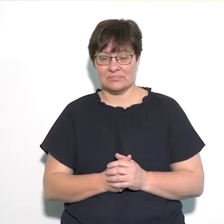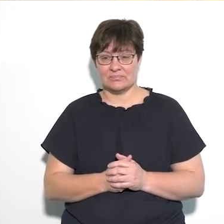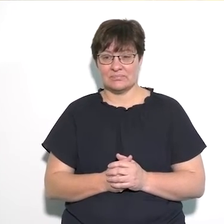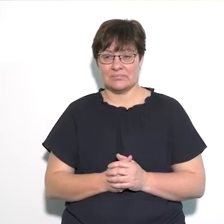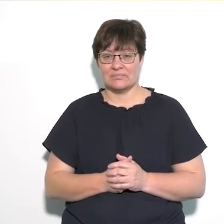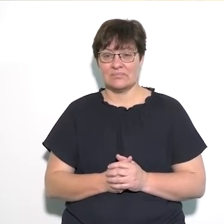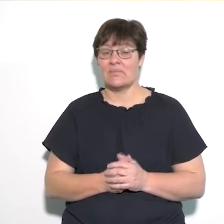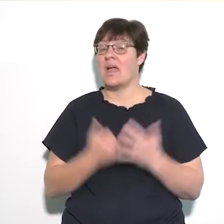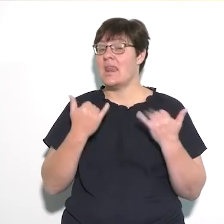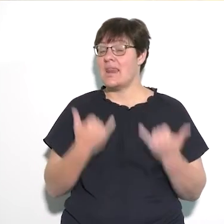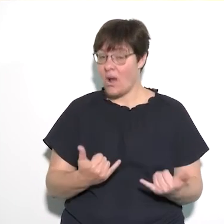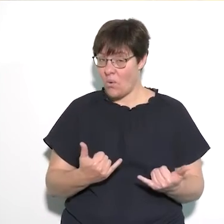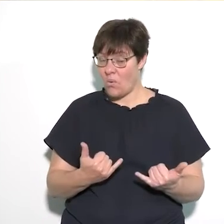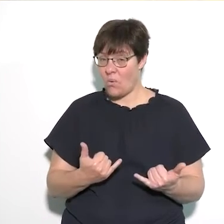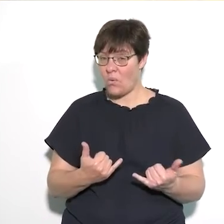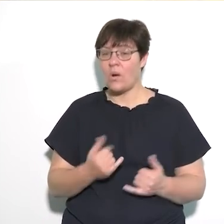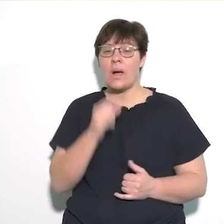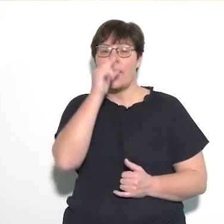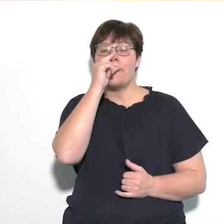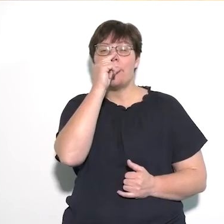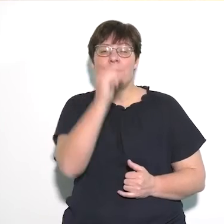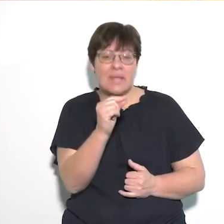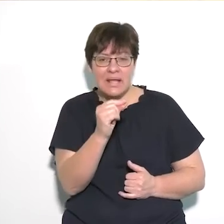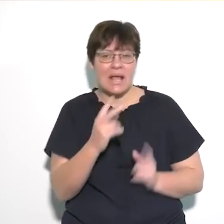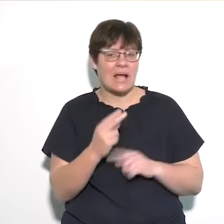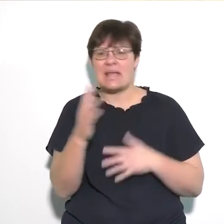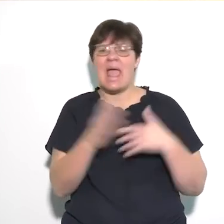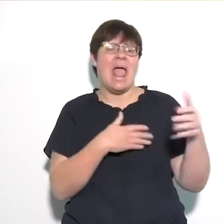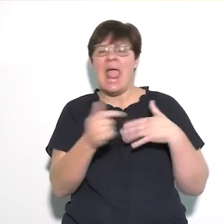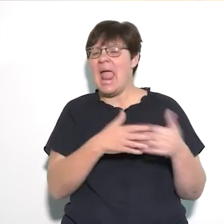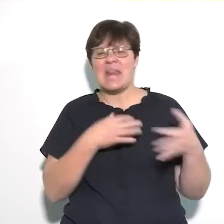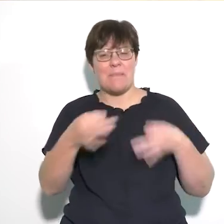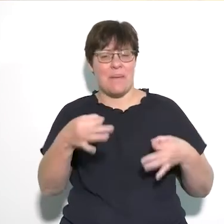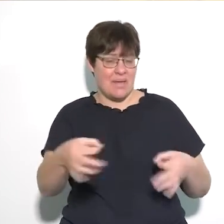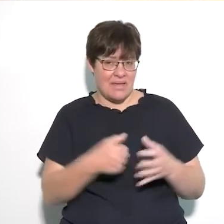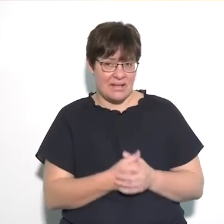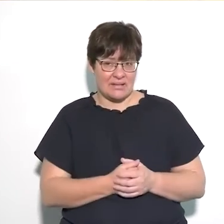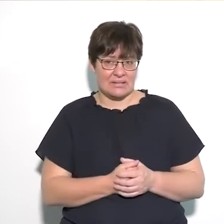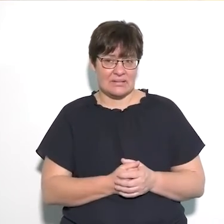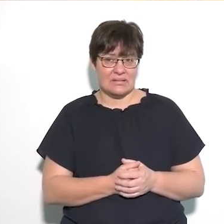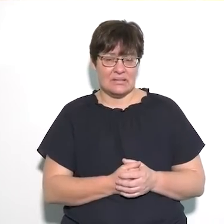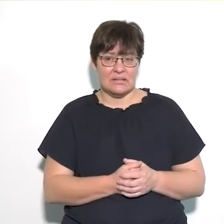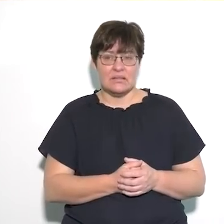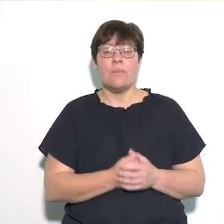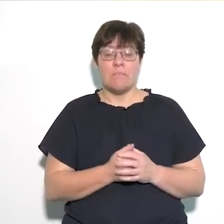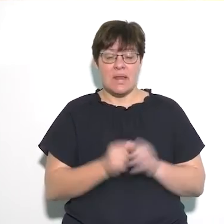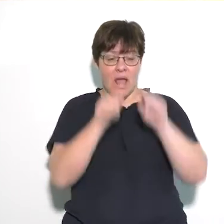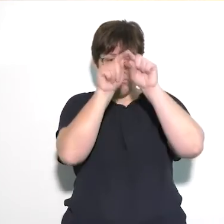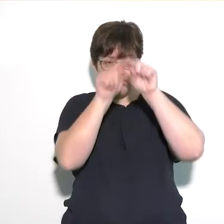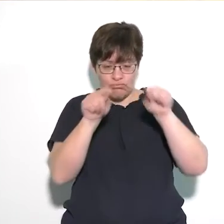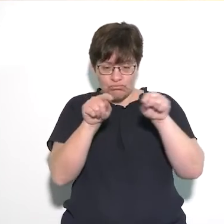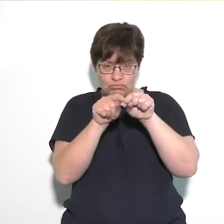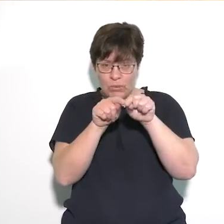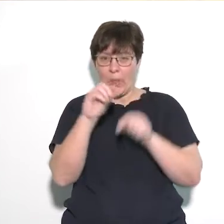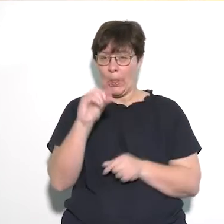that. You then need to cut a little beak. Take any scrap of paper. You need a little